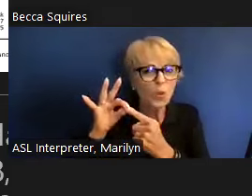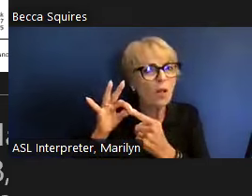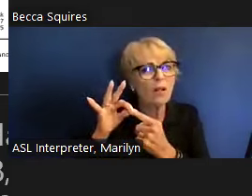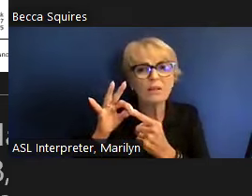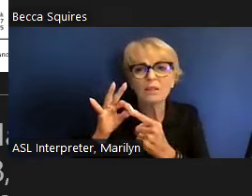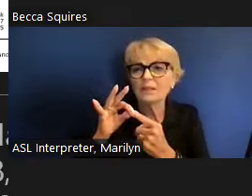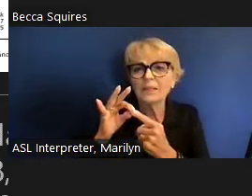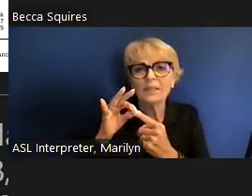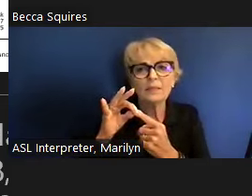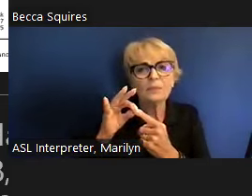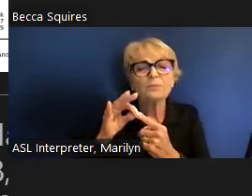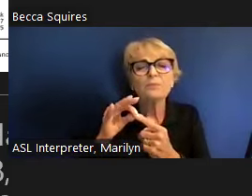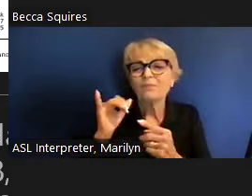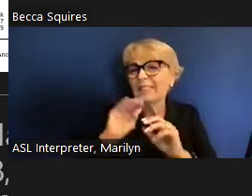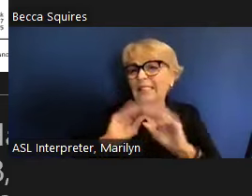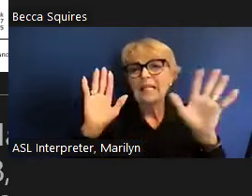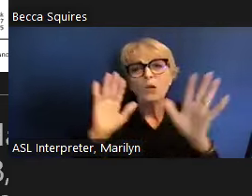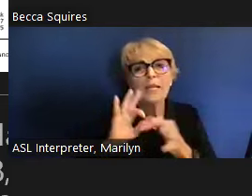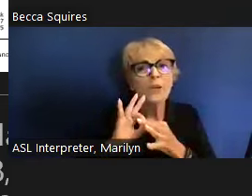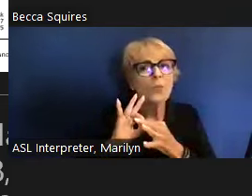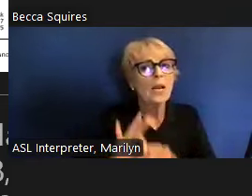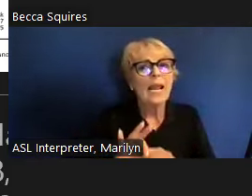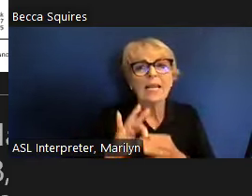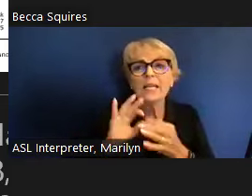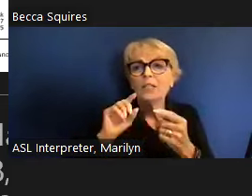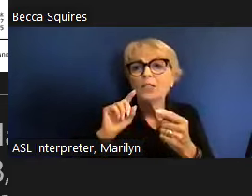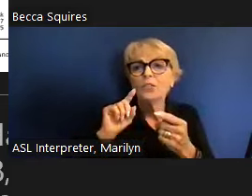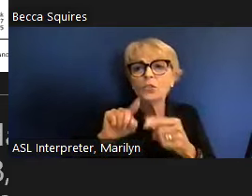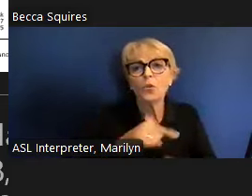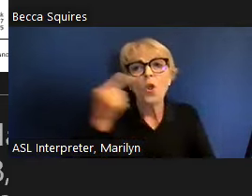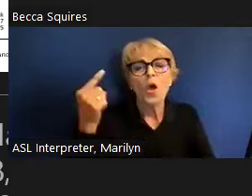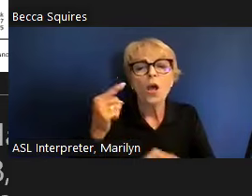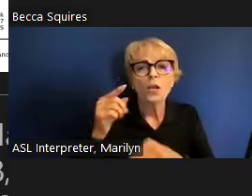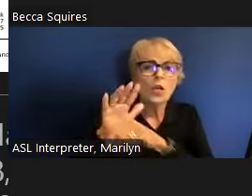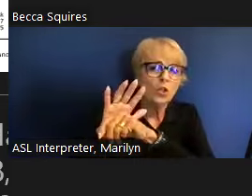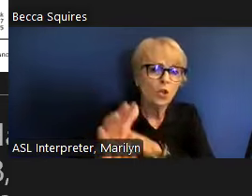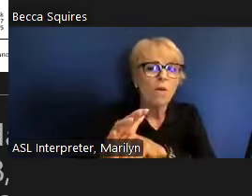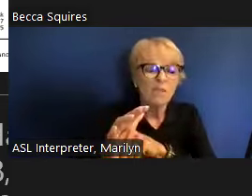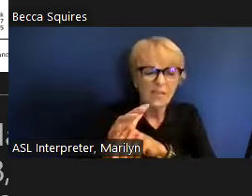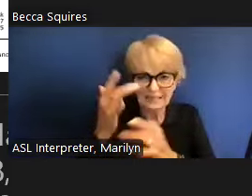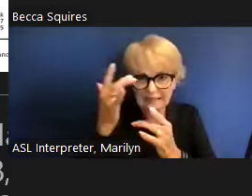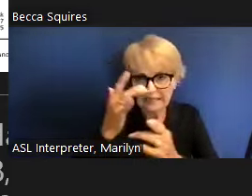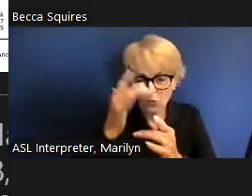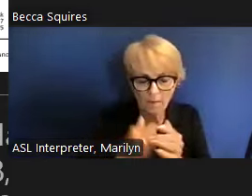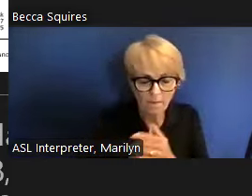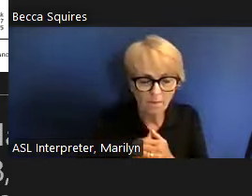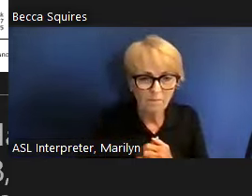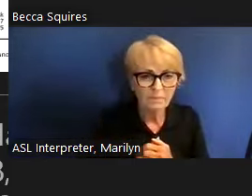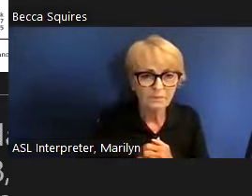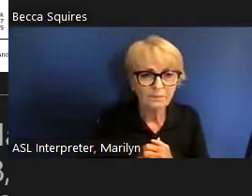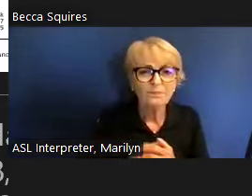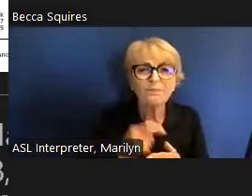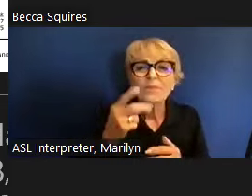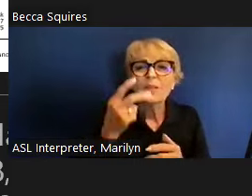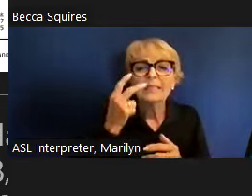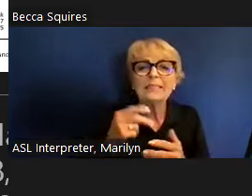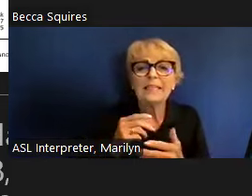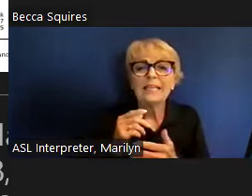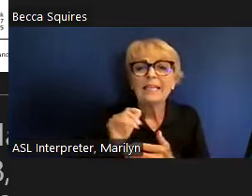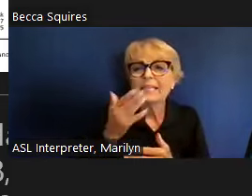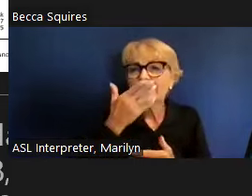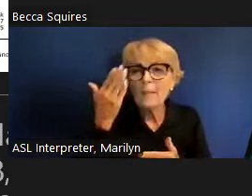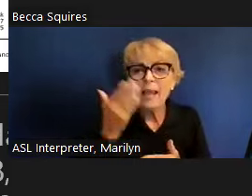certainly clearly related to their to a long COVID syndrome. And you can see here the smell and taste. That was